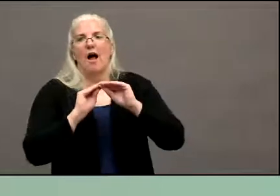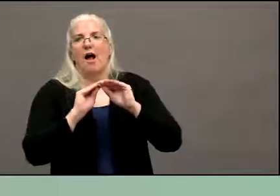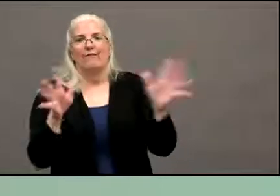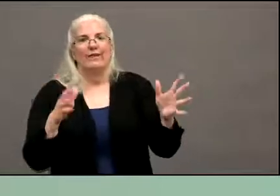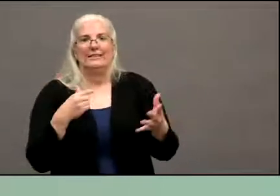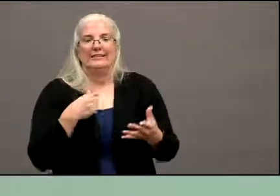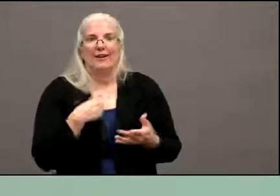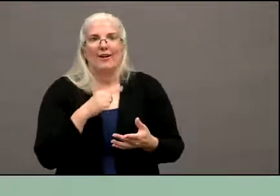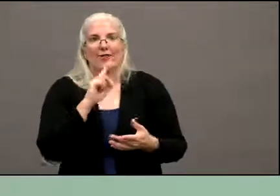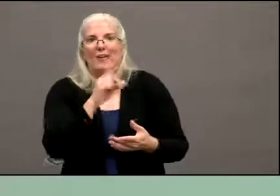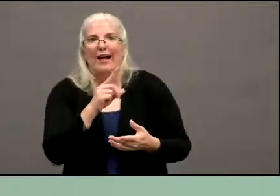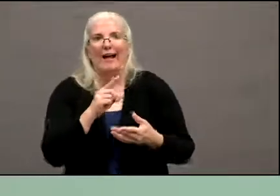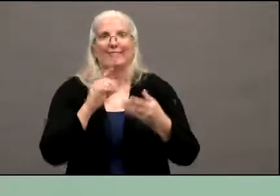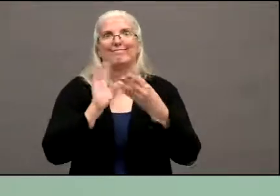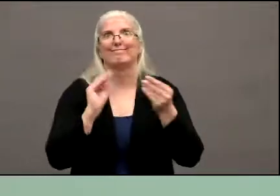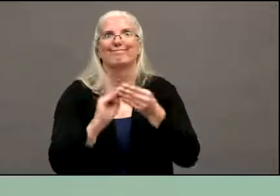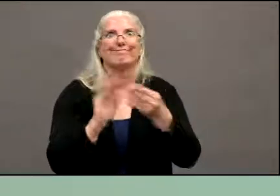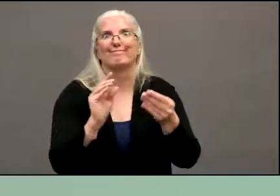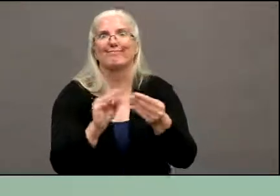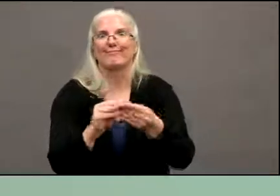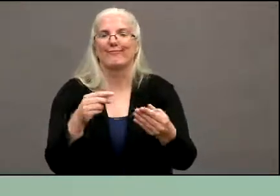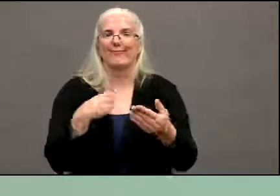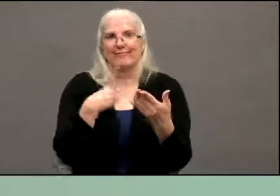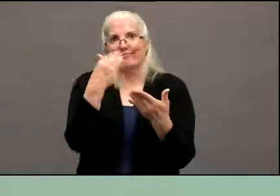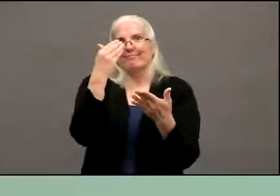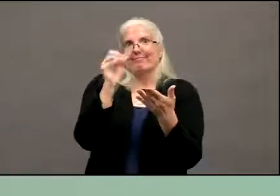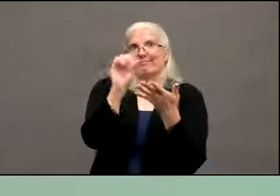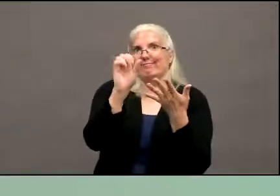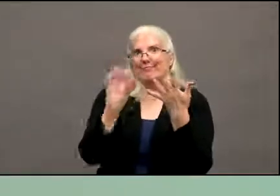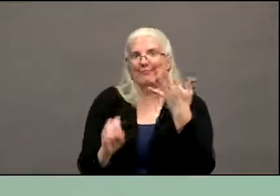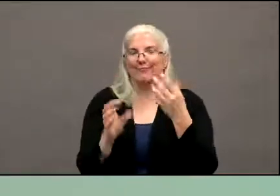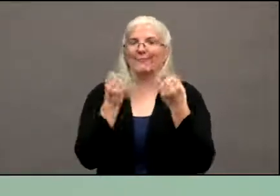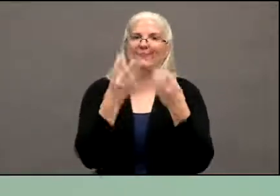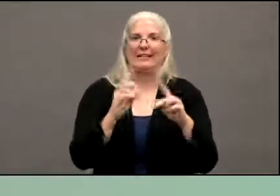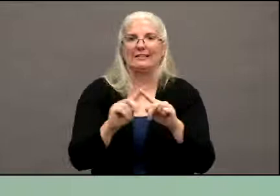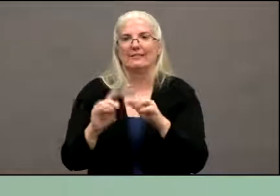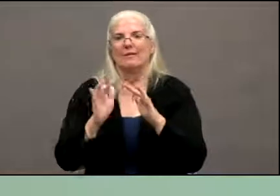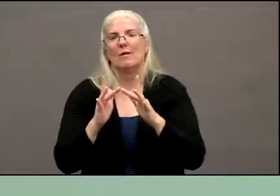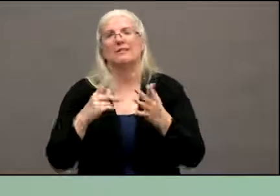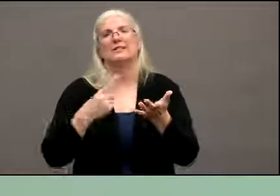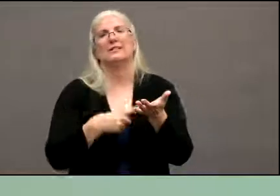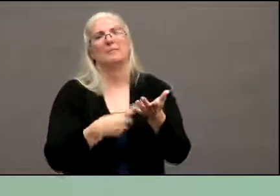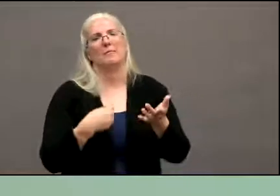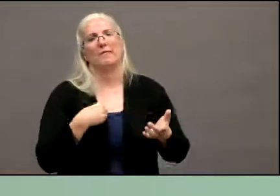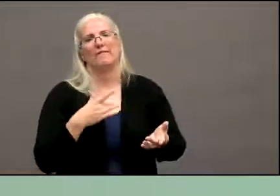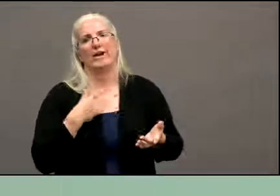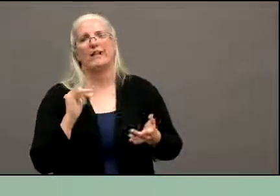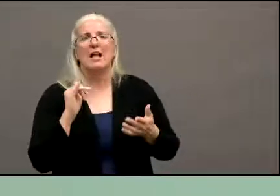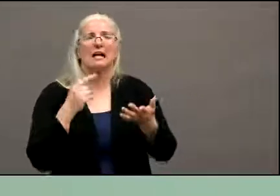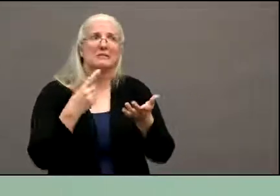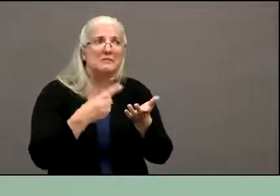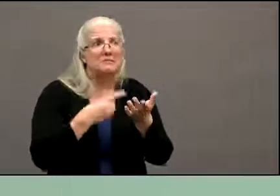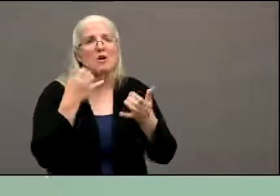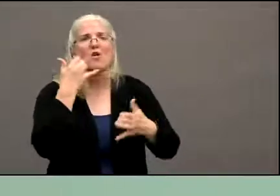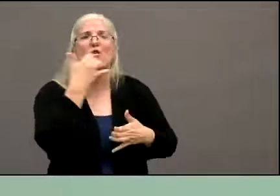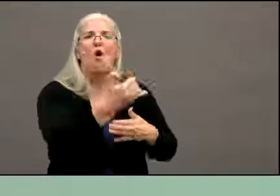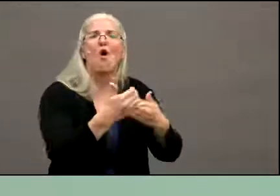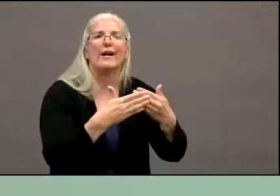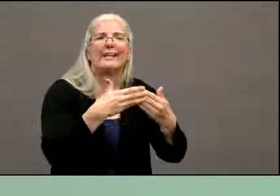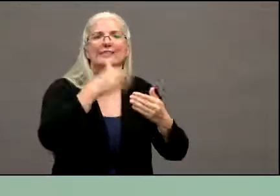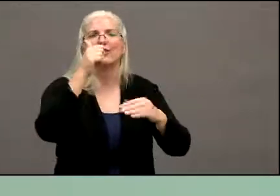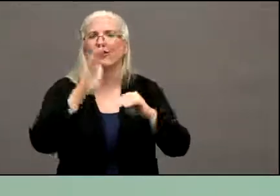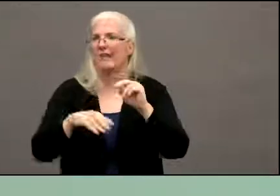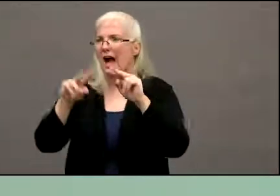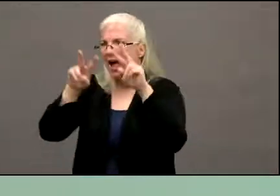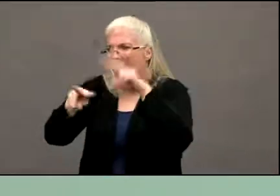I feel like sometimes a phone call is much easier, right, than going through a website. Or I like to do a combination of the both. we've had a lot of